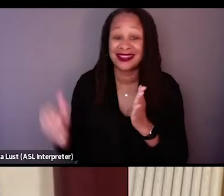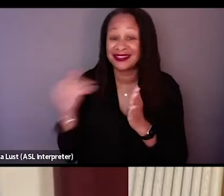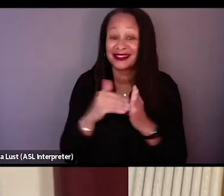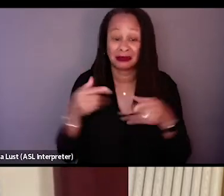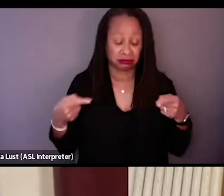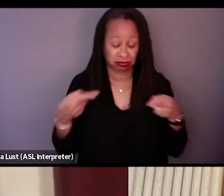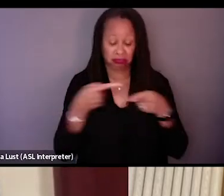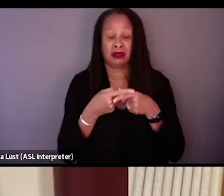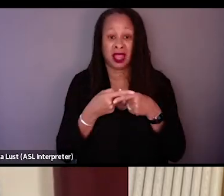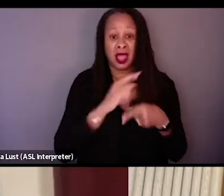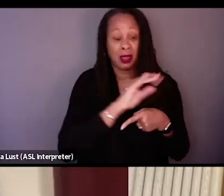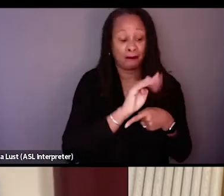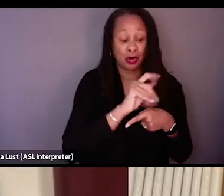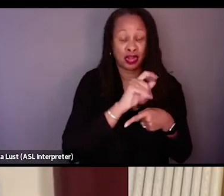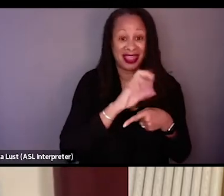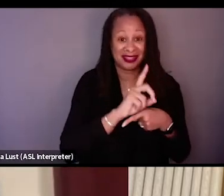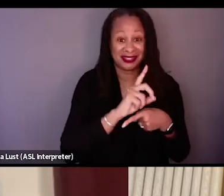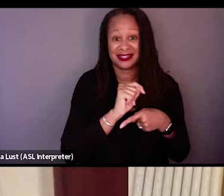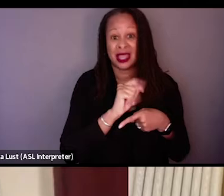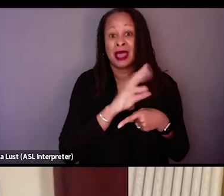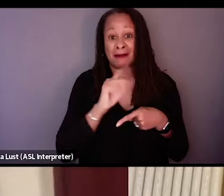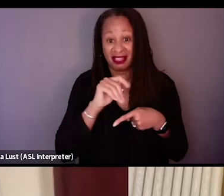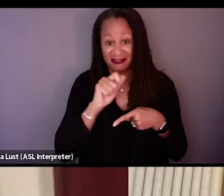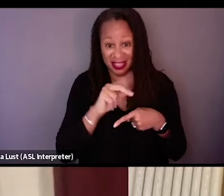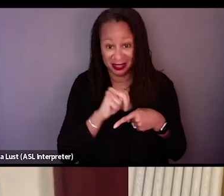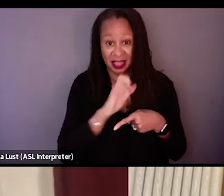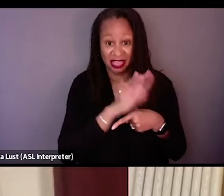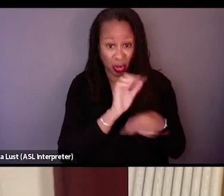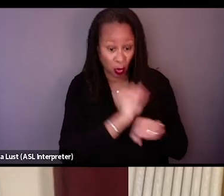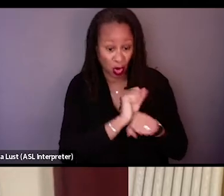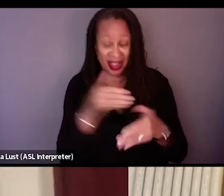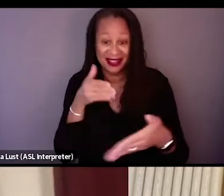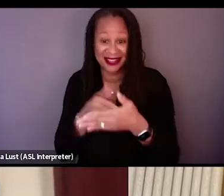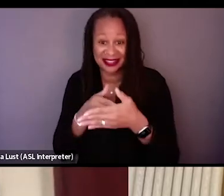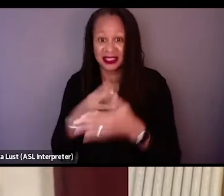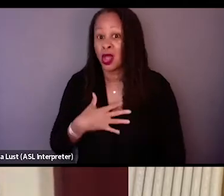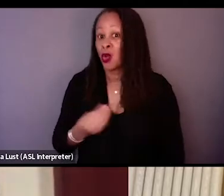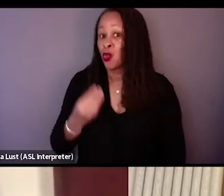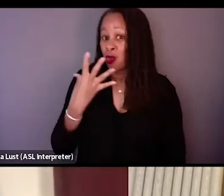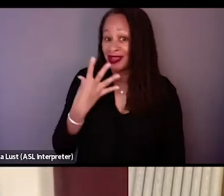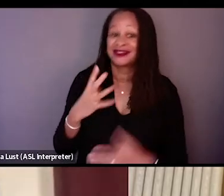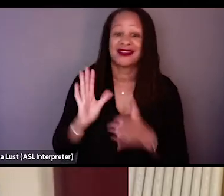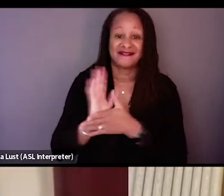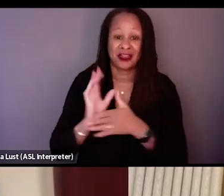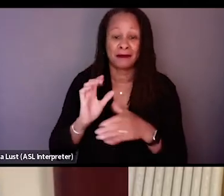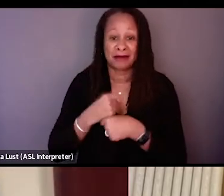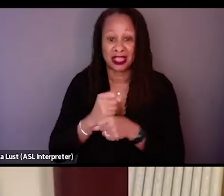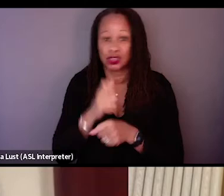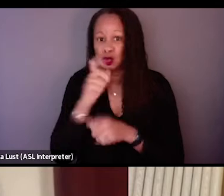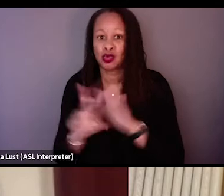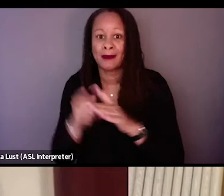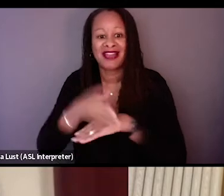work of Charles Burnett and Melvin and all of these other great Black filmmakers against white filmmakers and others who came after